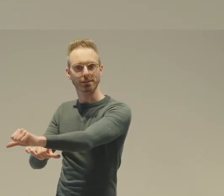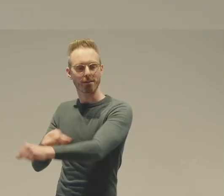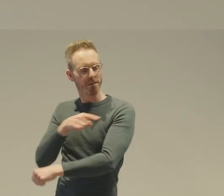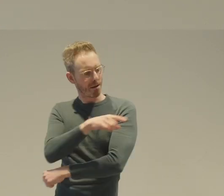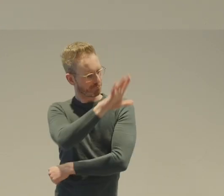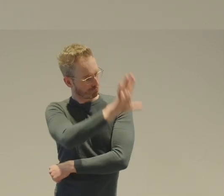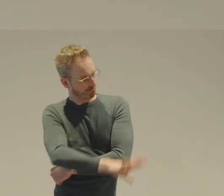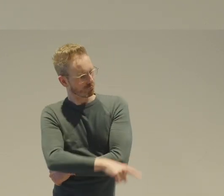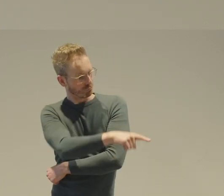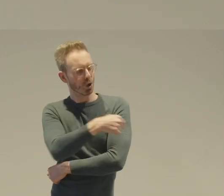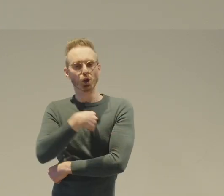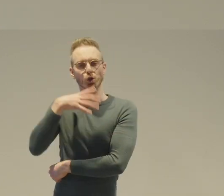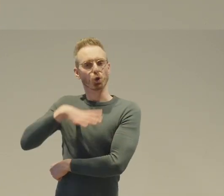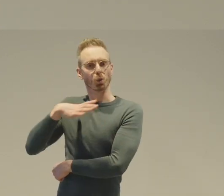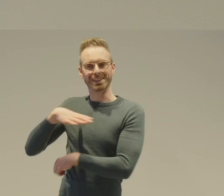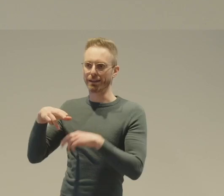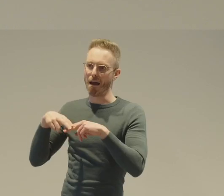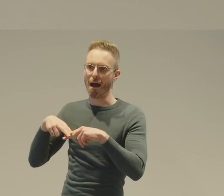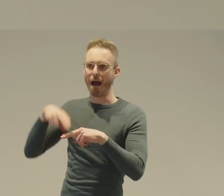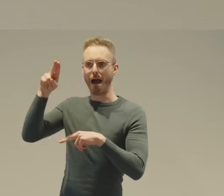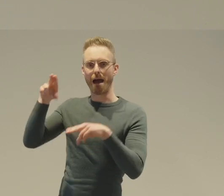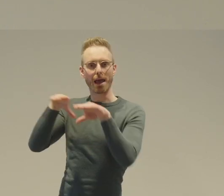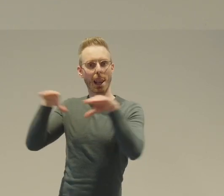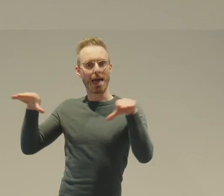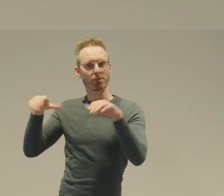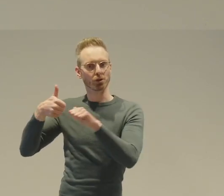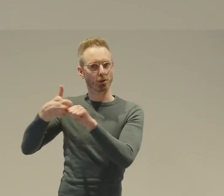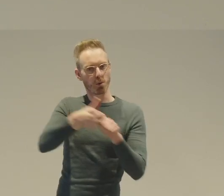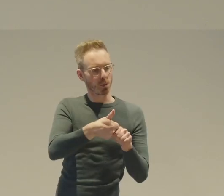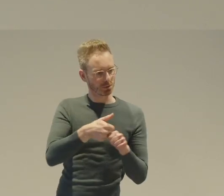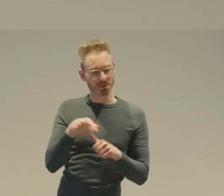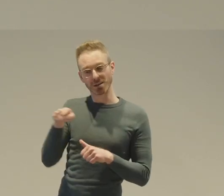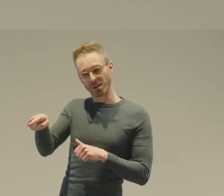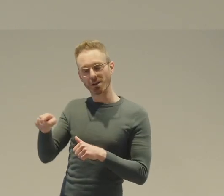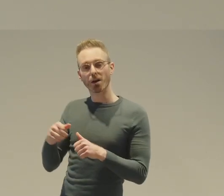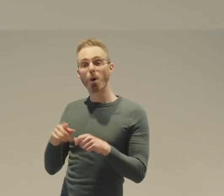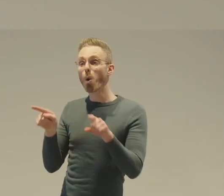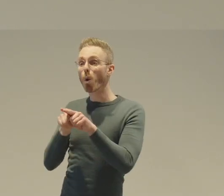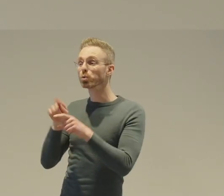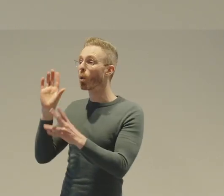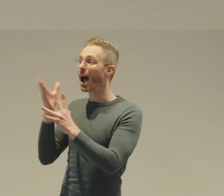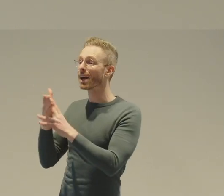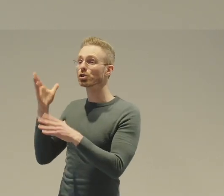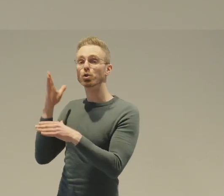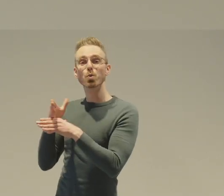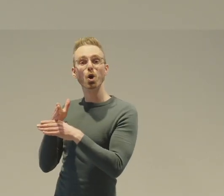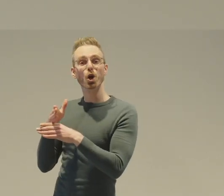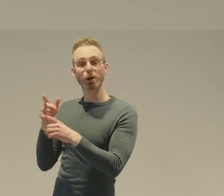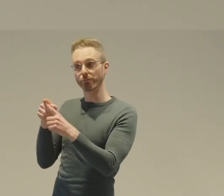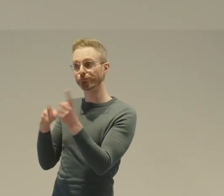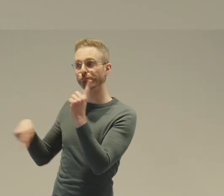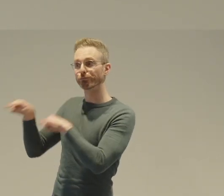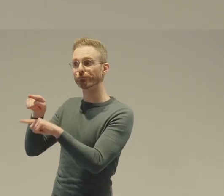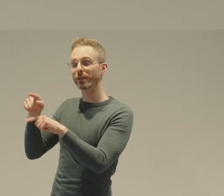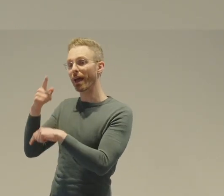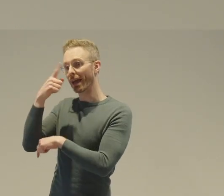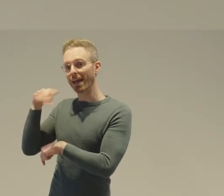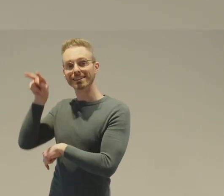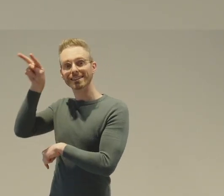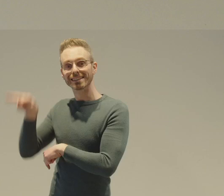support. And then the other way, the access to work people can see if somebody's on benefits, so that you need to have the permitted work